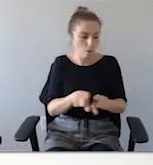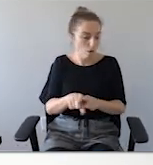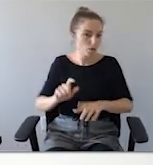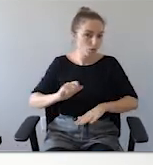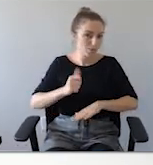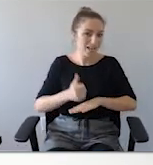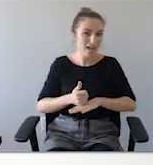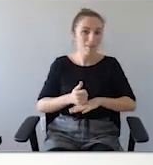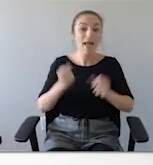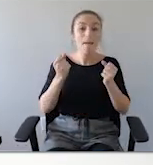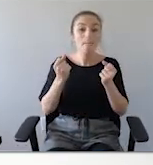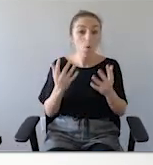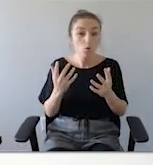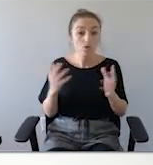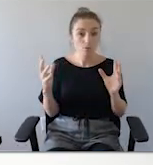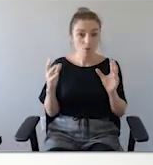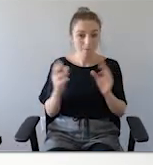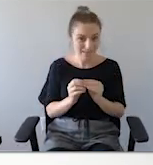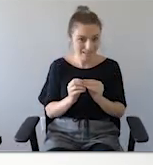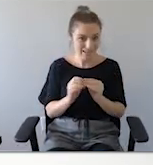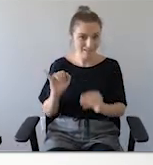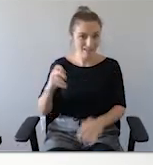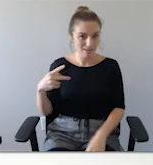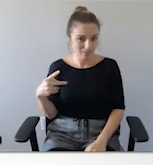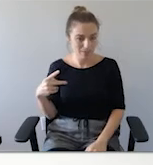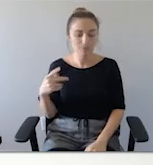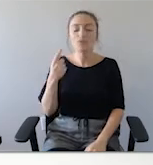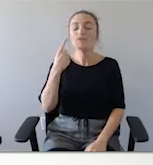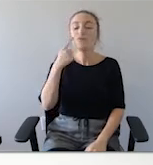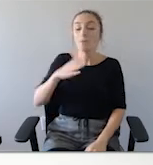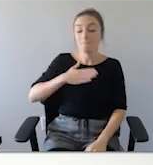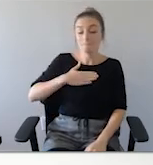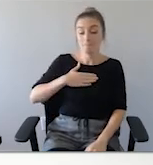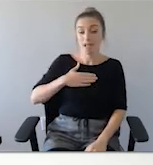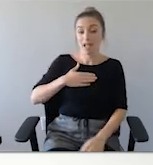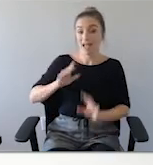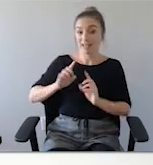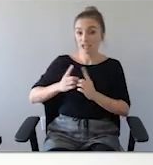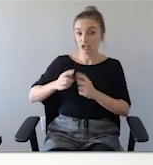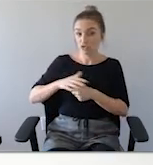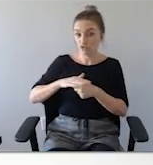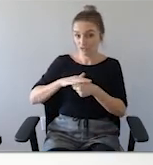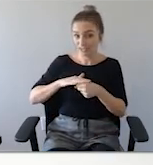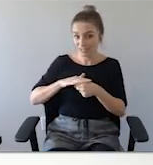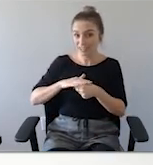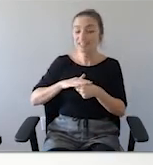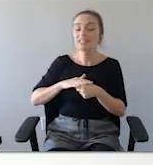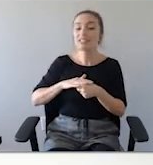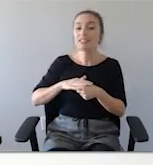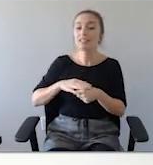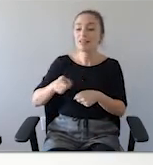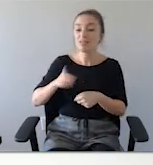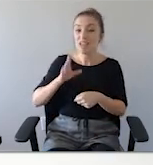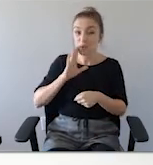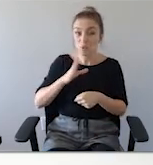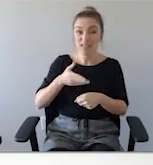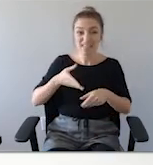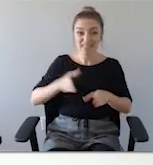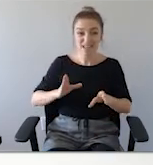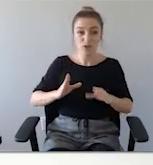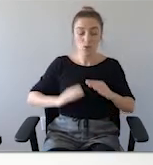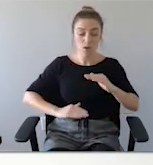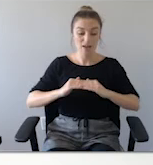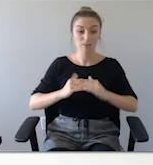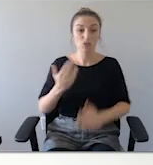In my district, the computer system that they use actually allows them to have 13 different meetings